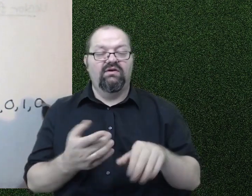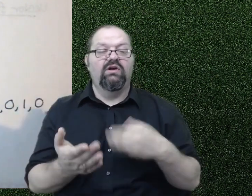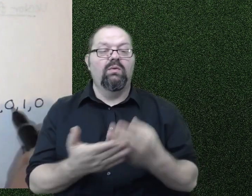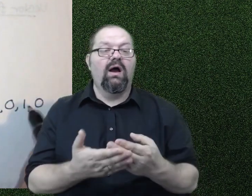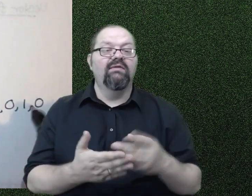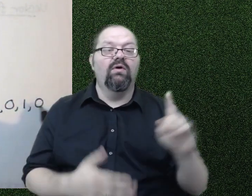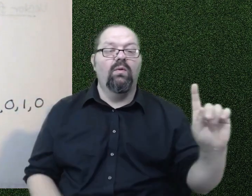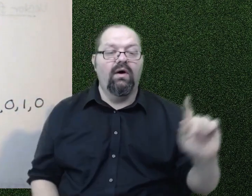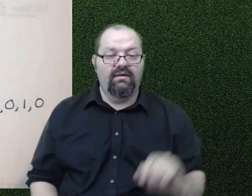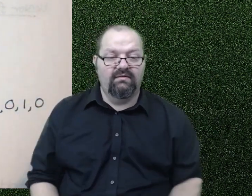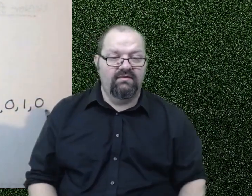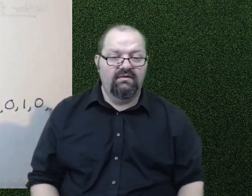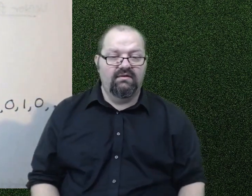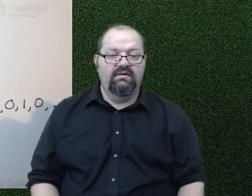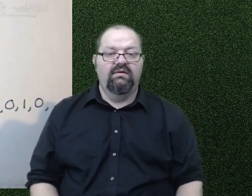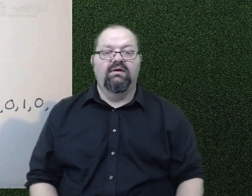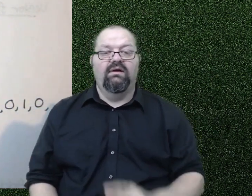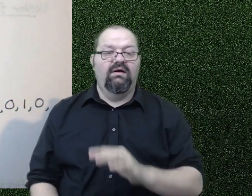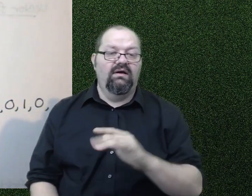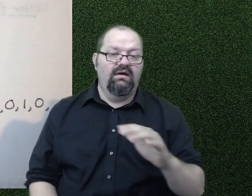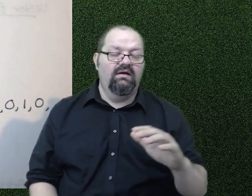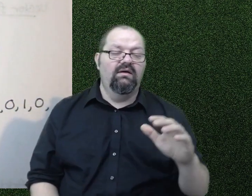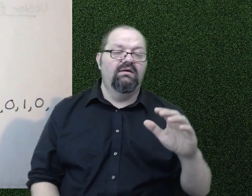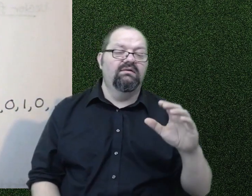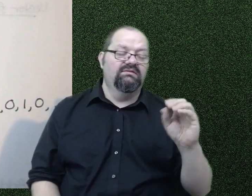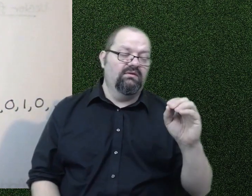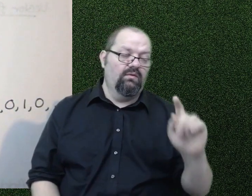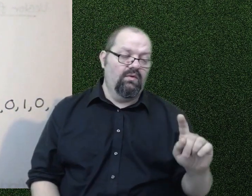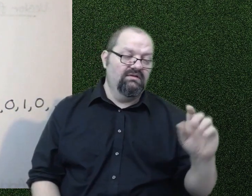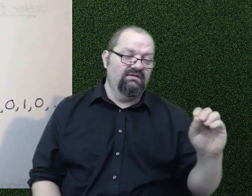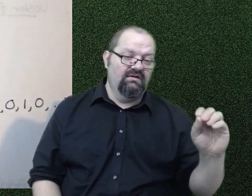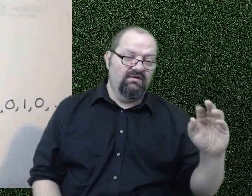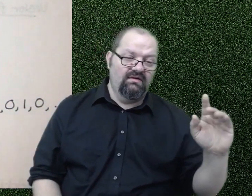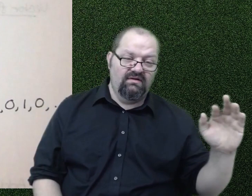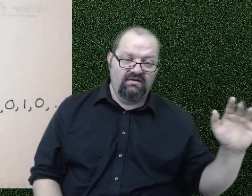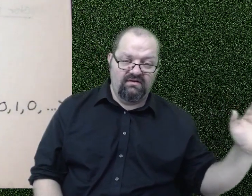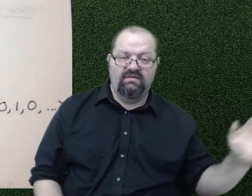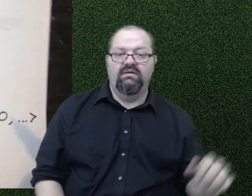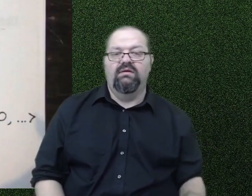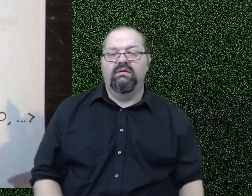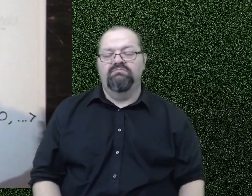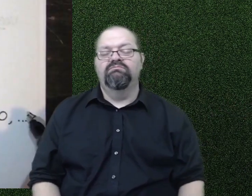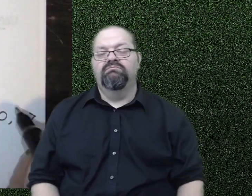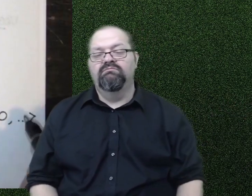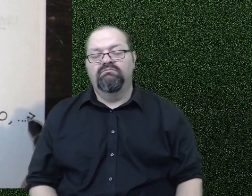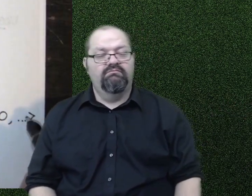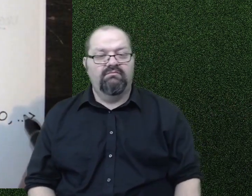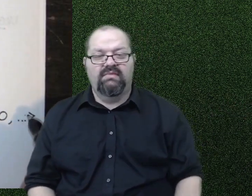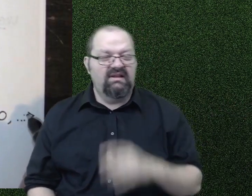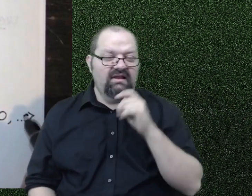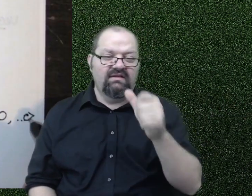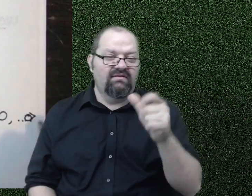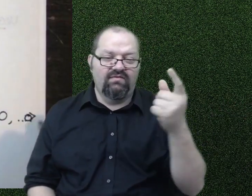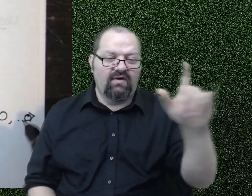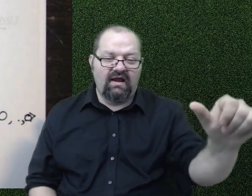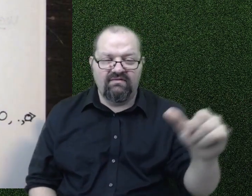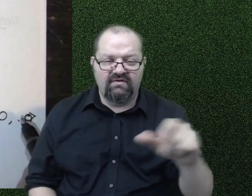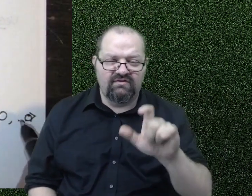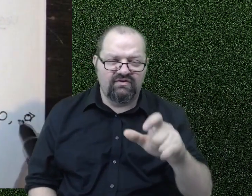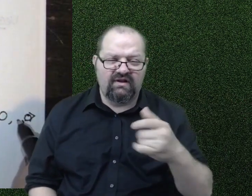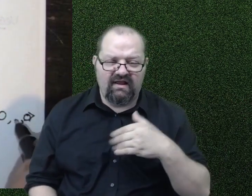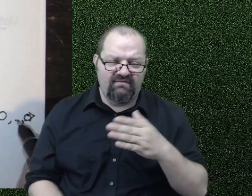1. You're going to have 0, 1, 0, and then you're going to have a bunch more zeros at the end. It doesn't go on forever. There should be zeros at